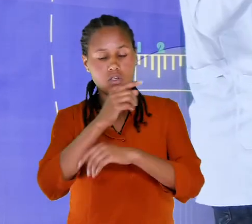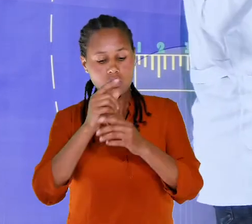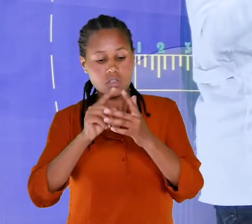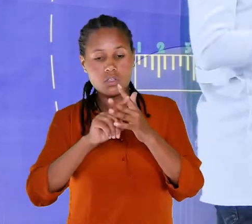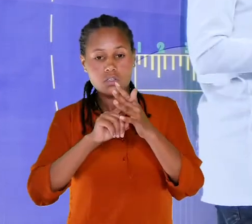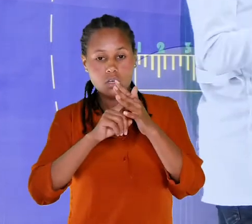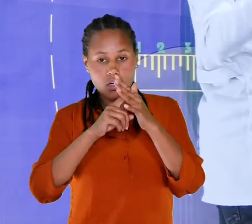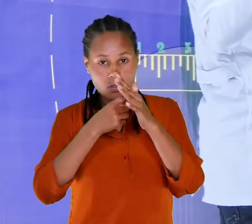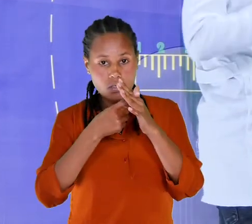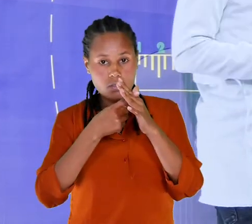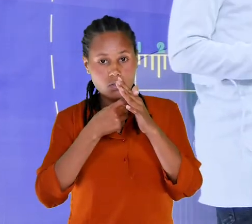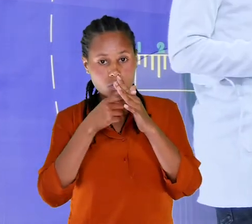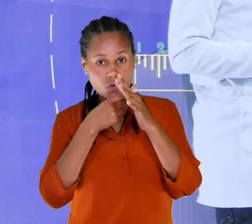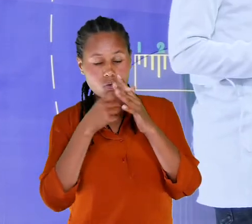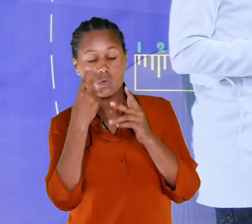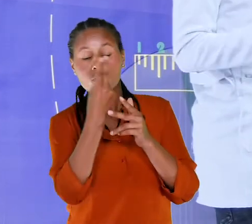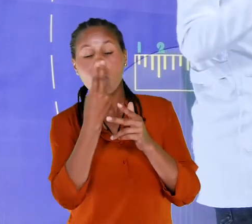are talking about yourself, not about others.